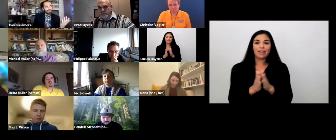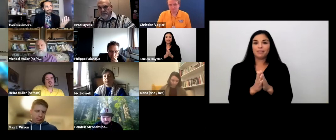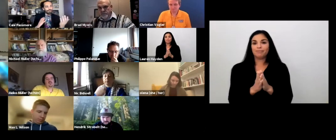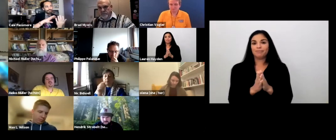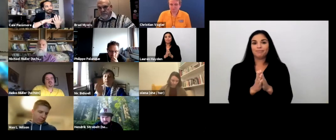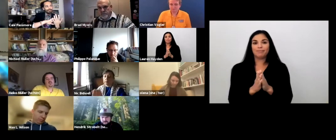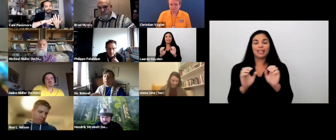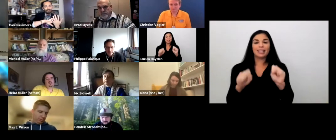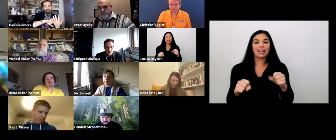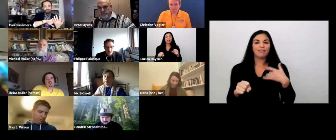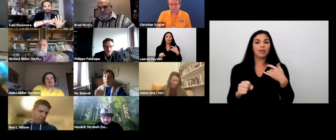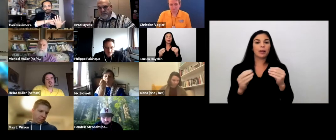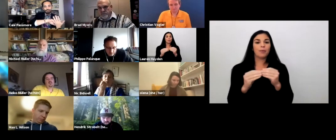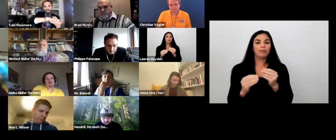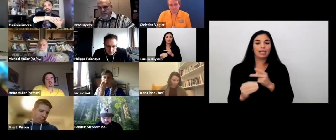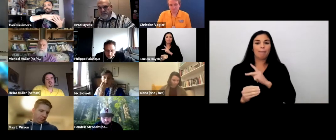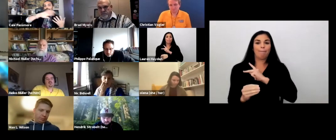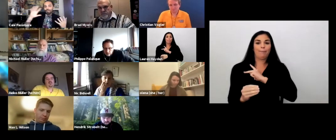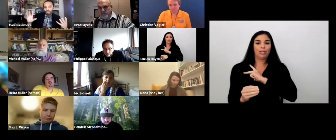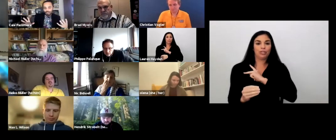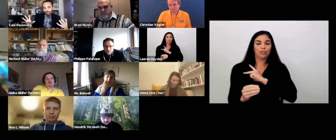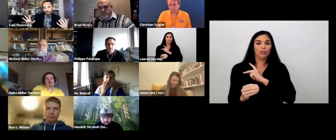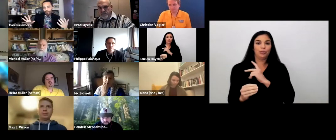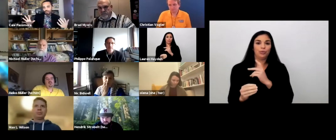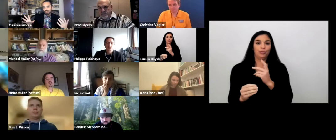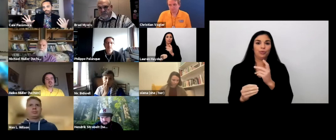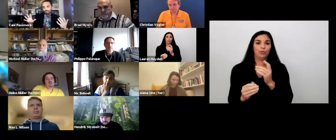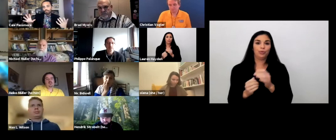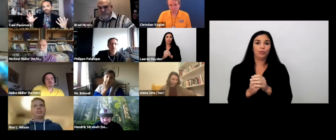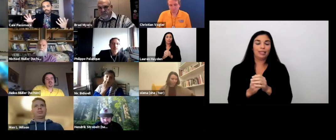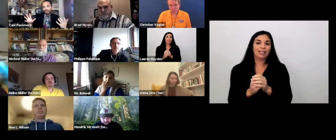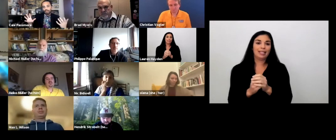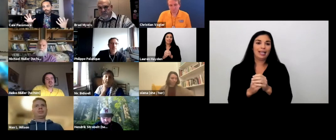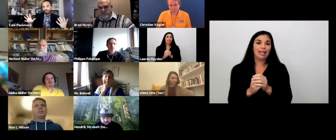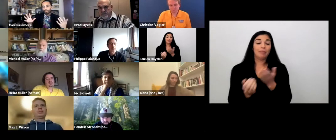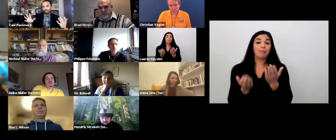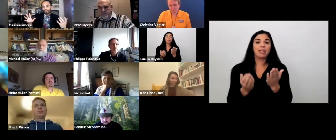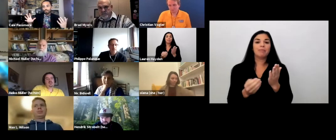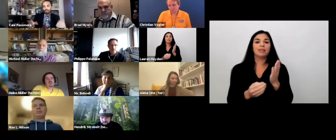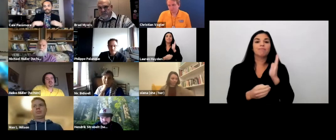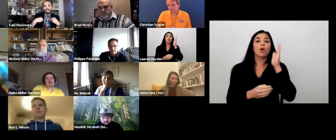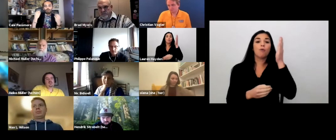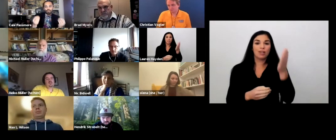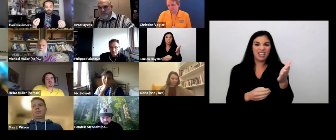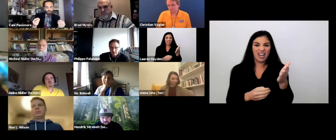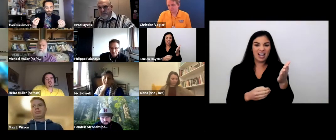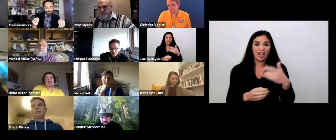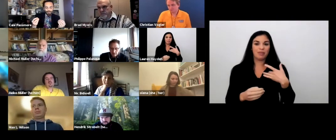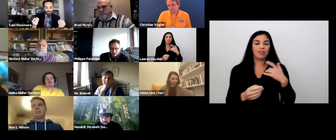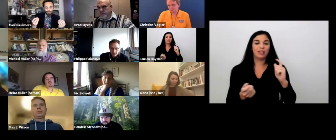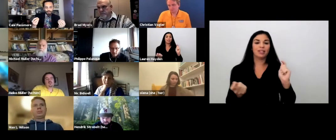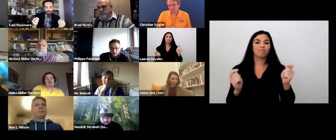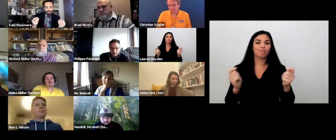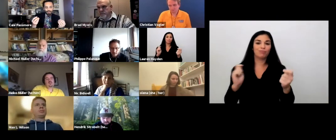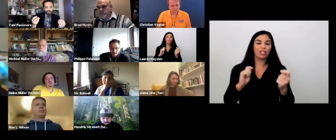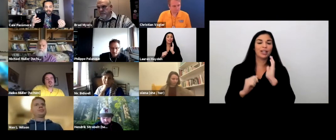personal level, if that's like just time within virtual conferences will change that, allowing so we can create all these virtual